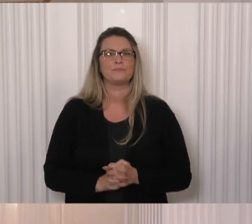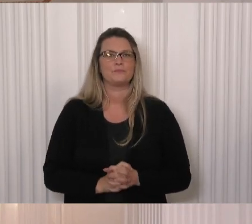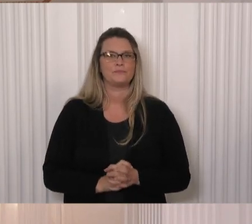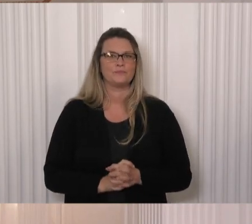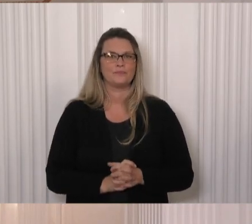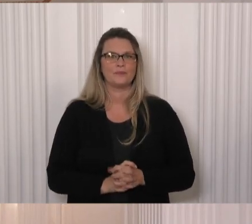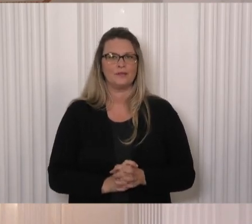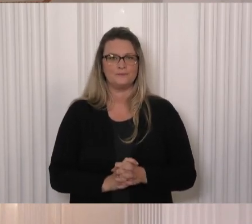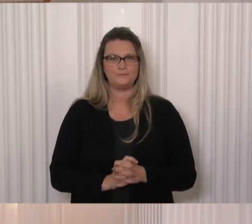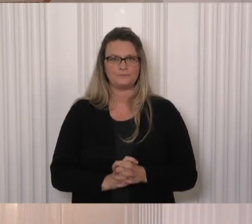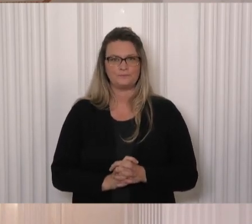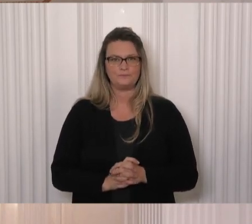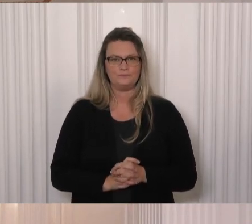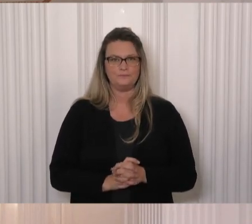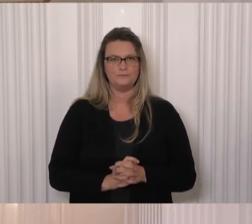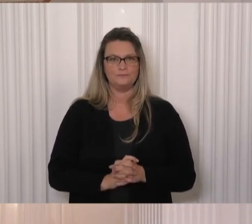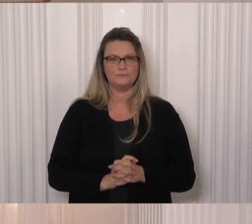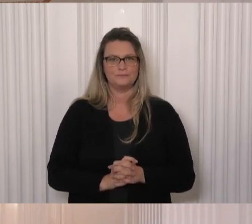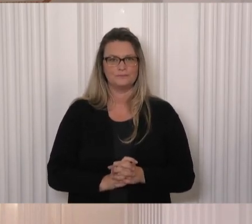The other thing, because